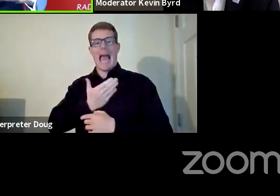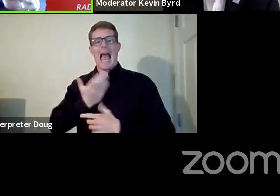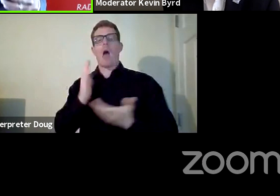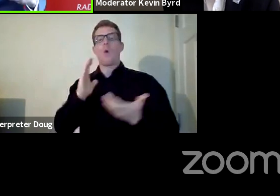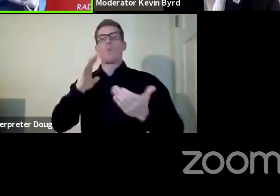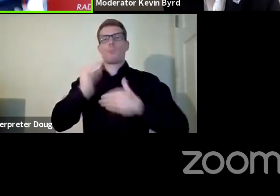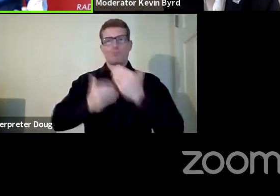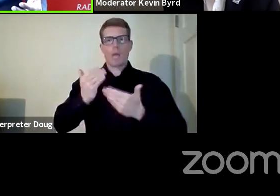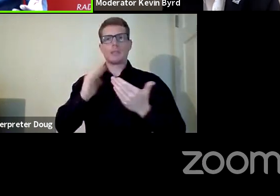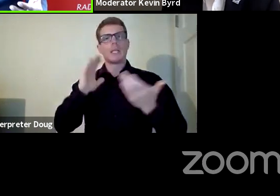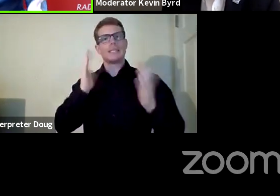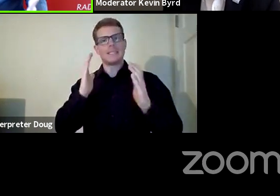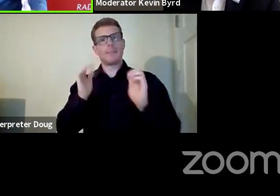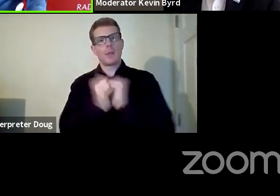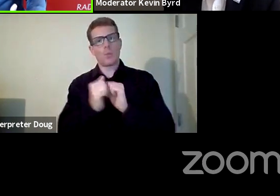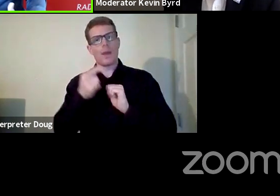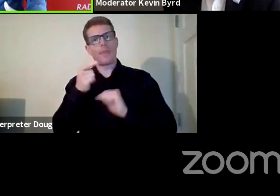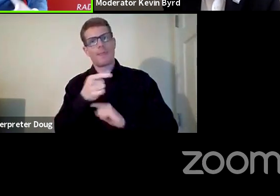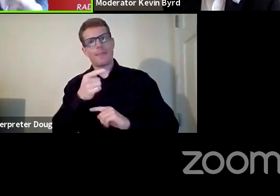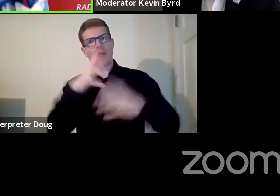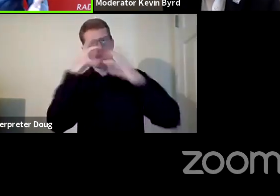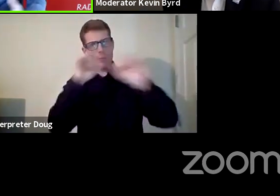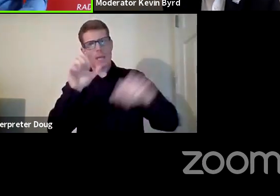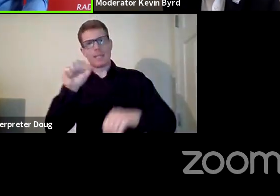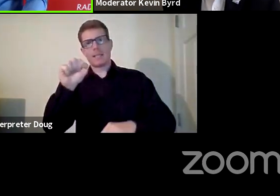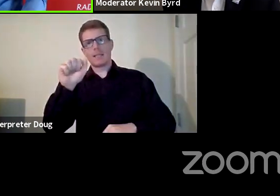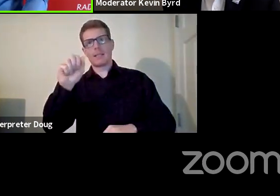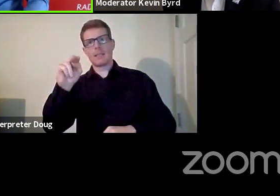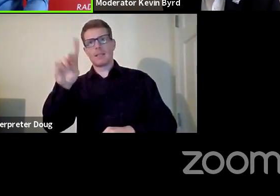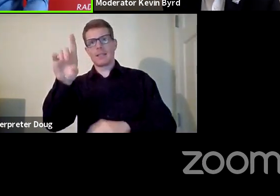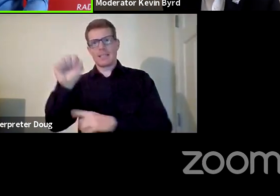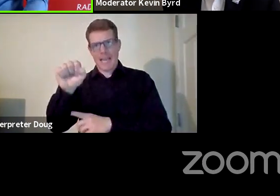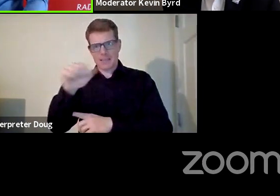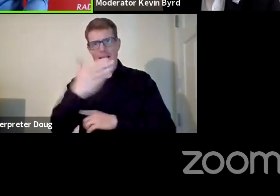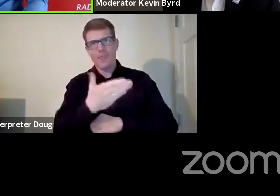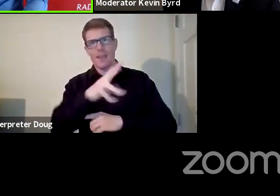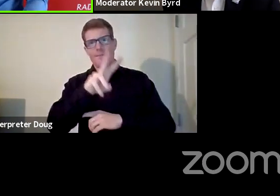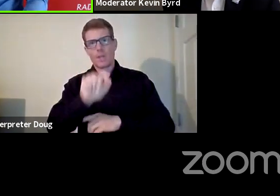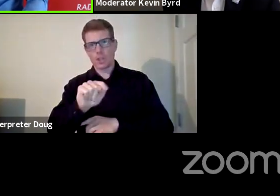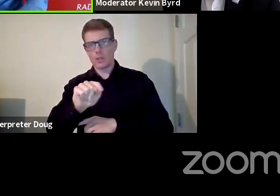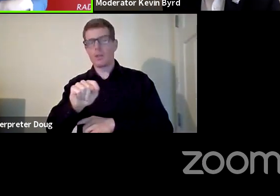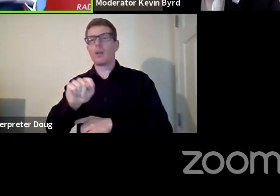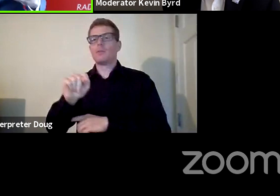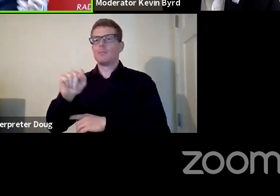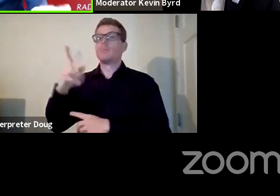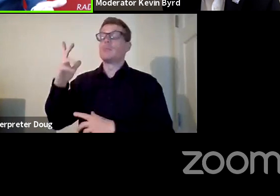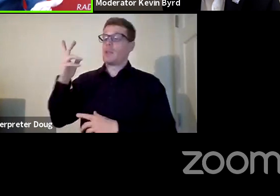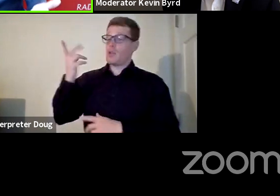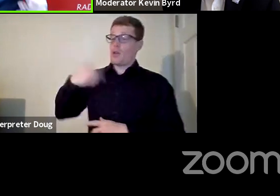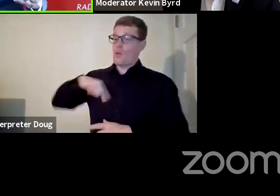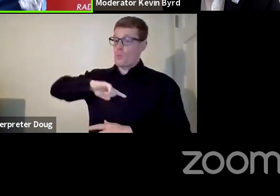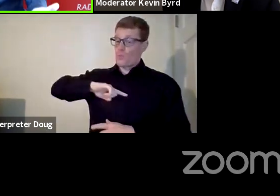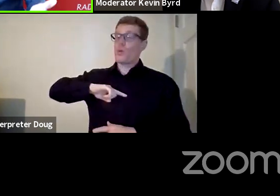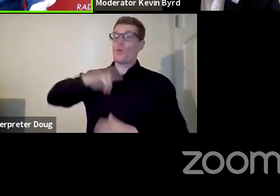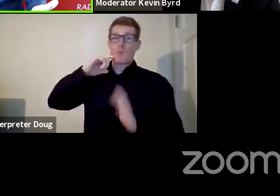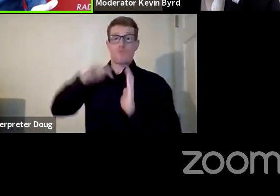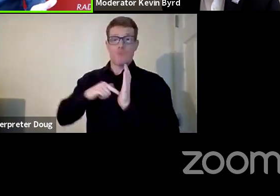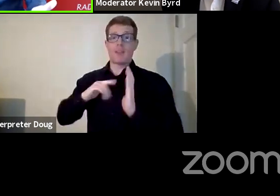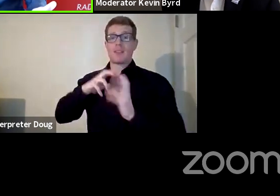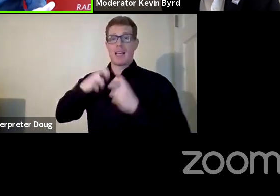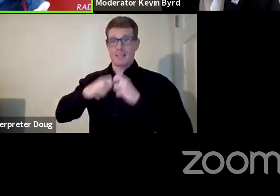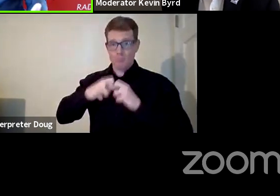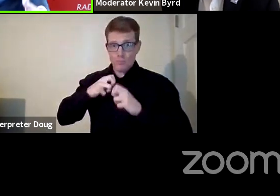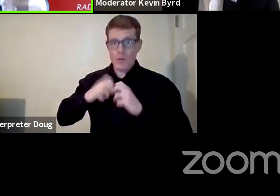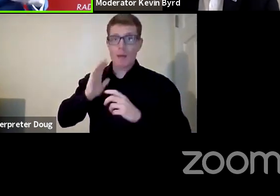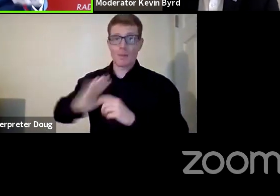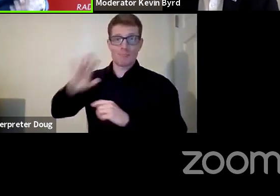we realized very quickly we had a problem, the emergency management team came together and we started dealing immediately with the international